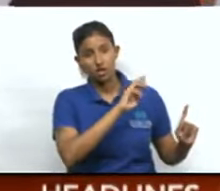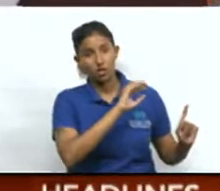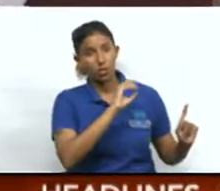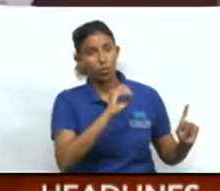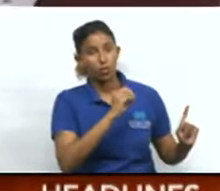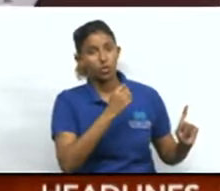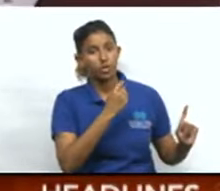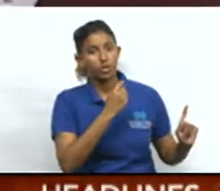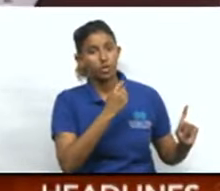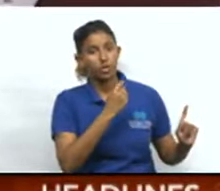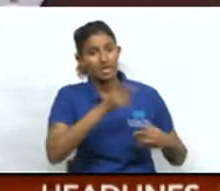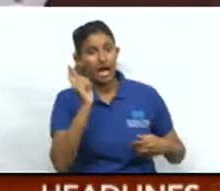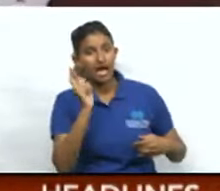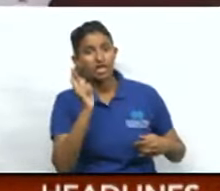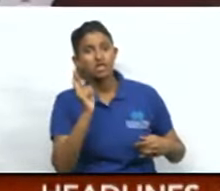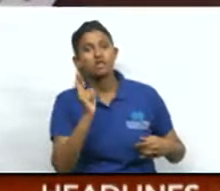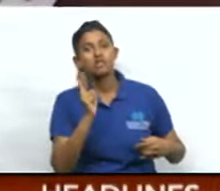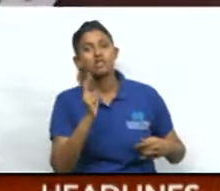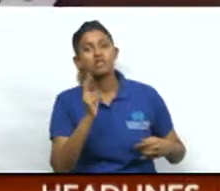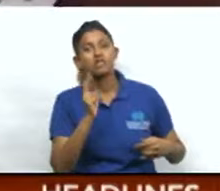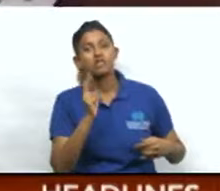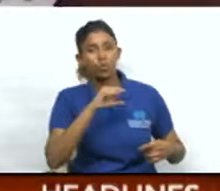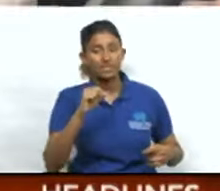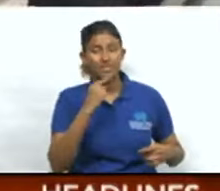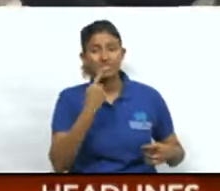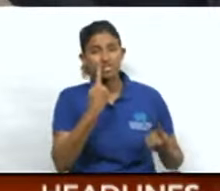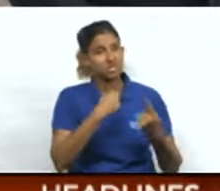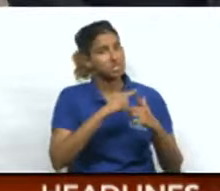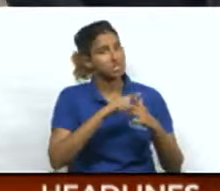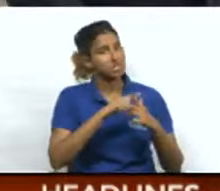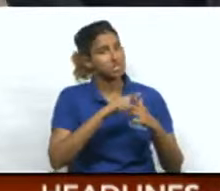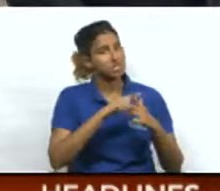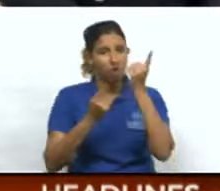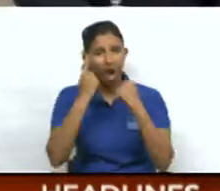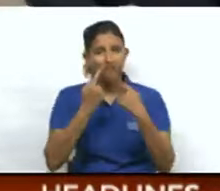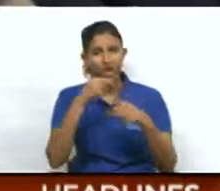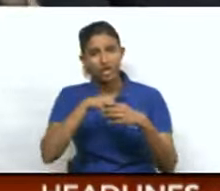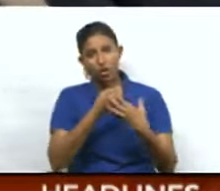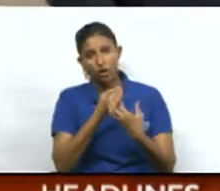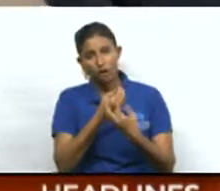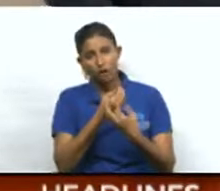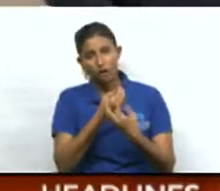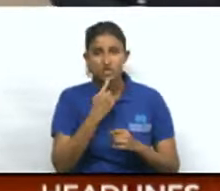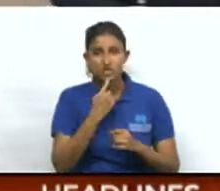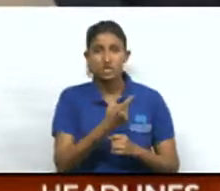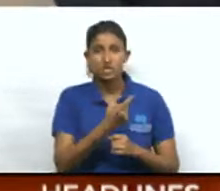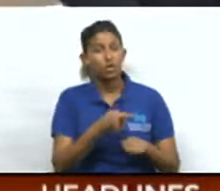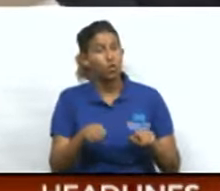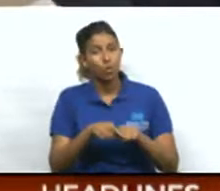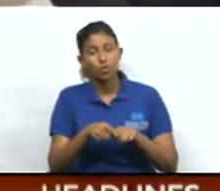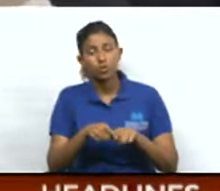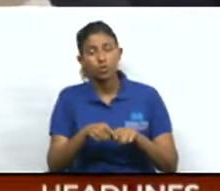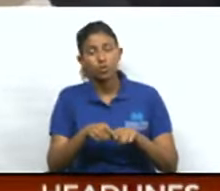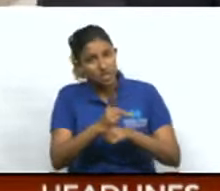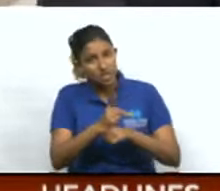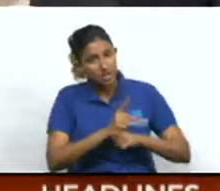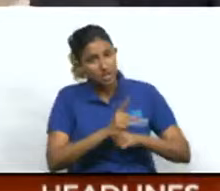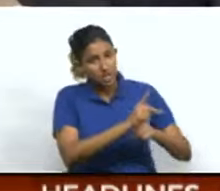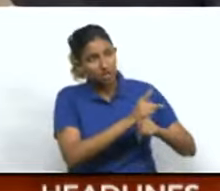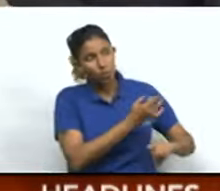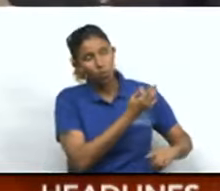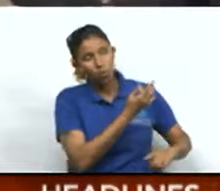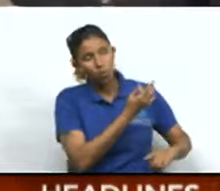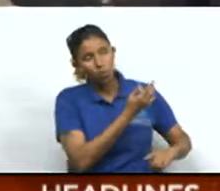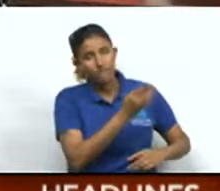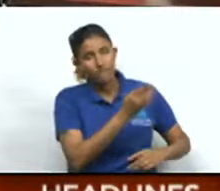Ramadar's office in San Fernando. He says he also has to care for his partially paralyzed wife. It's really tough. You